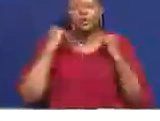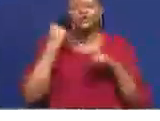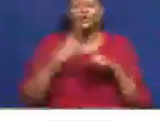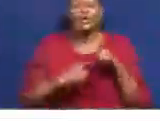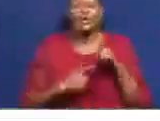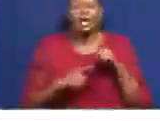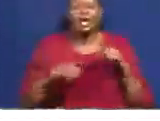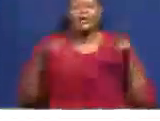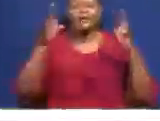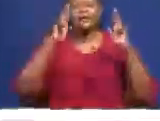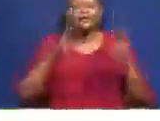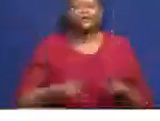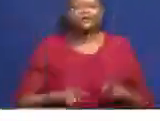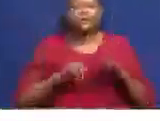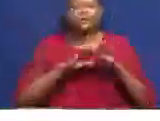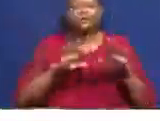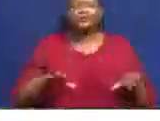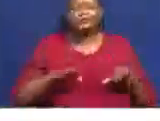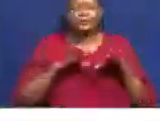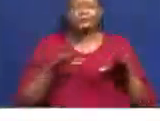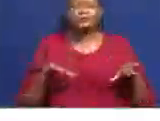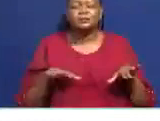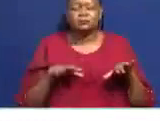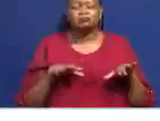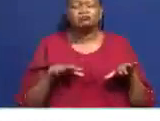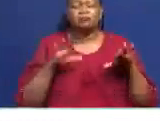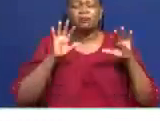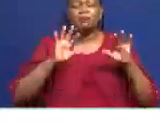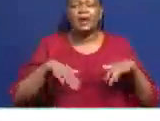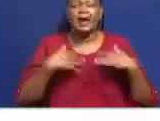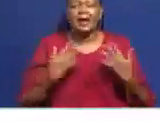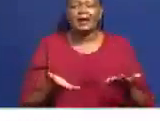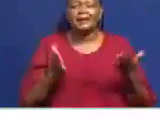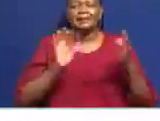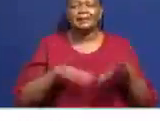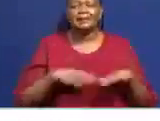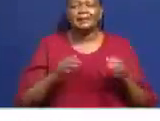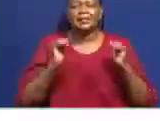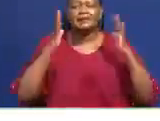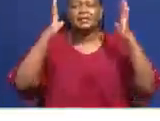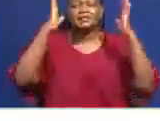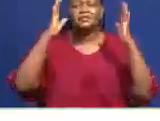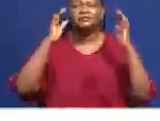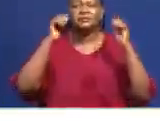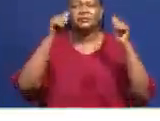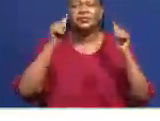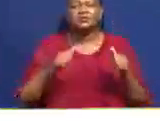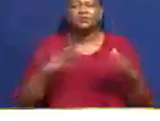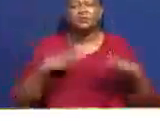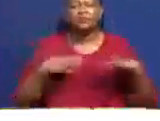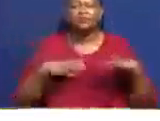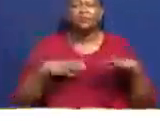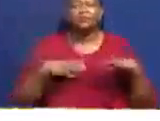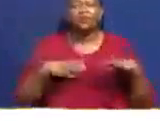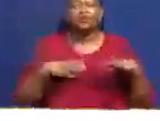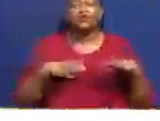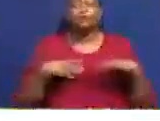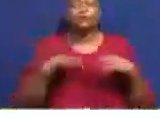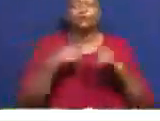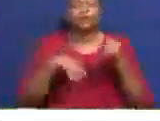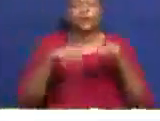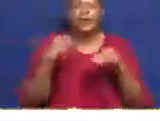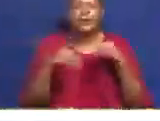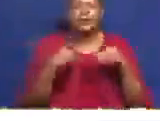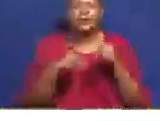Isabo International Beach Carnival. The festival in the calendar of the people of Abanyala in Busia